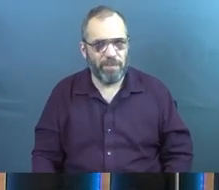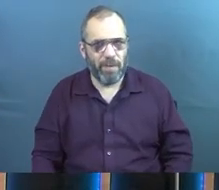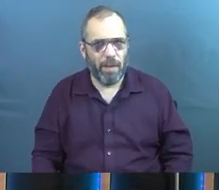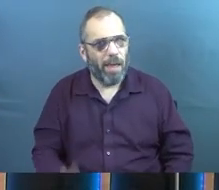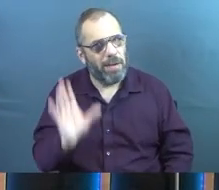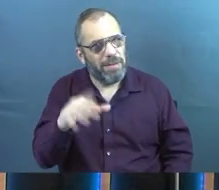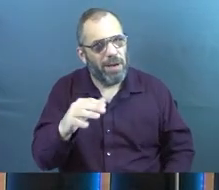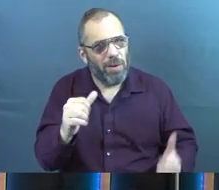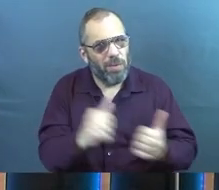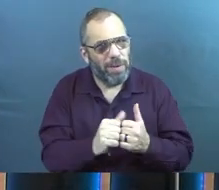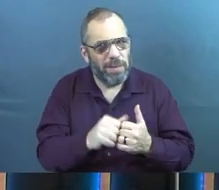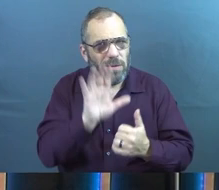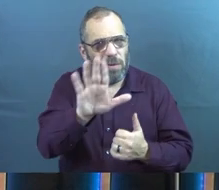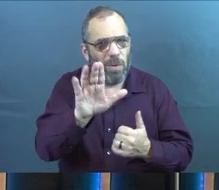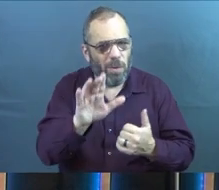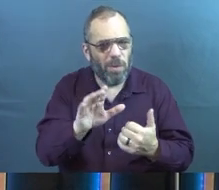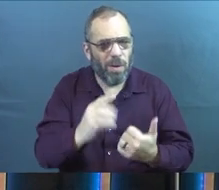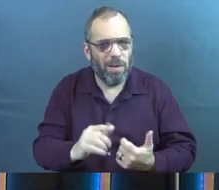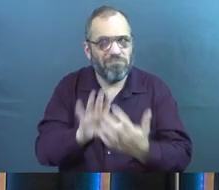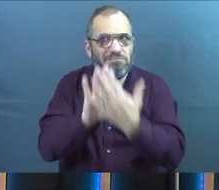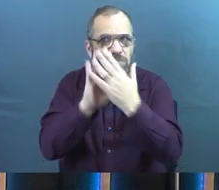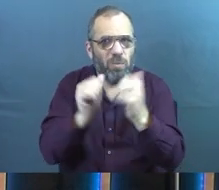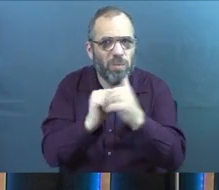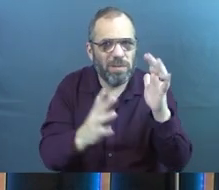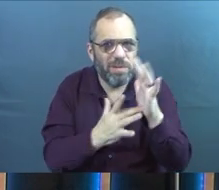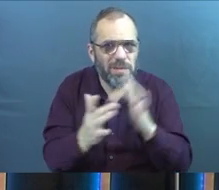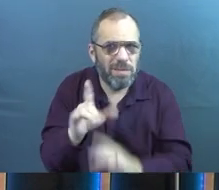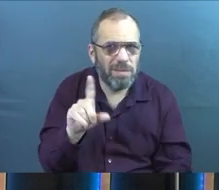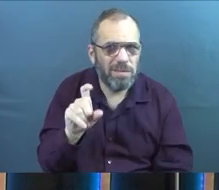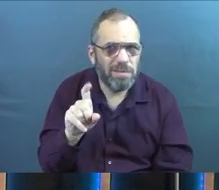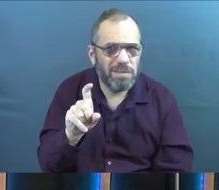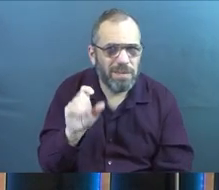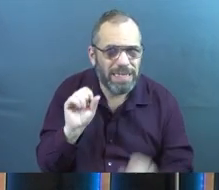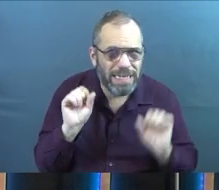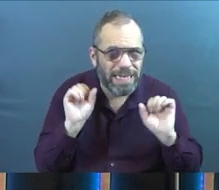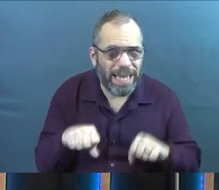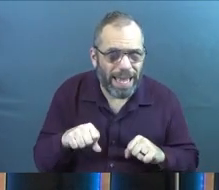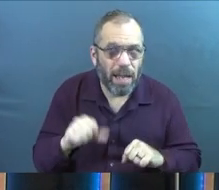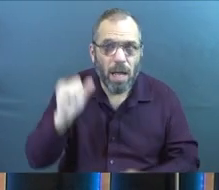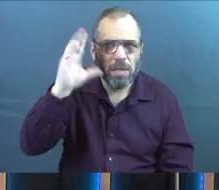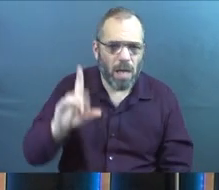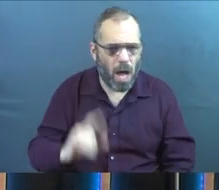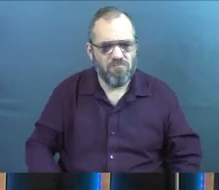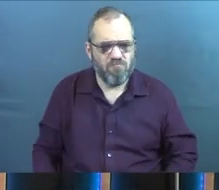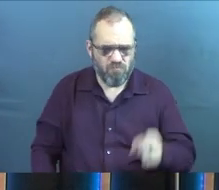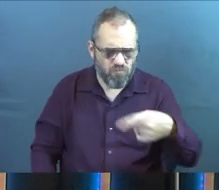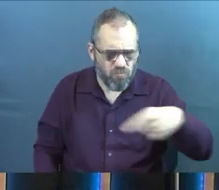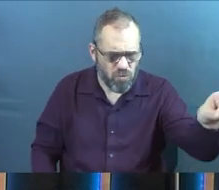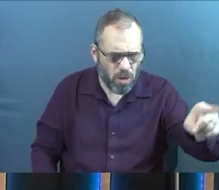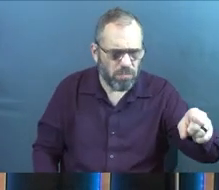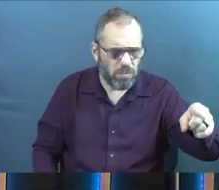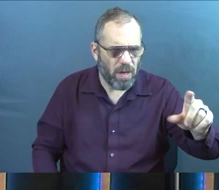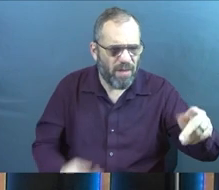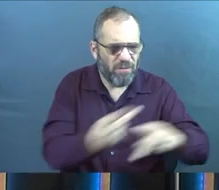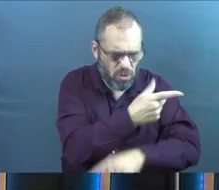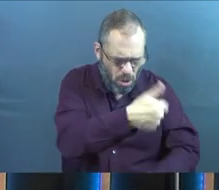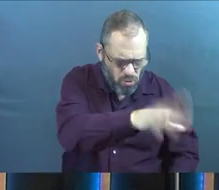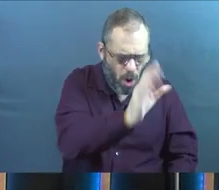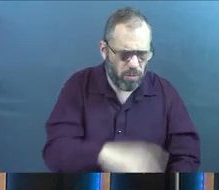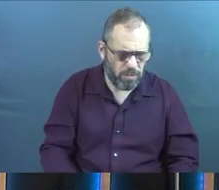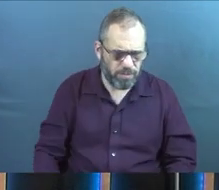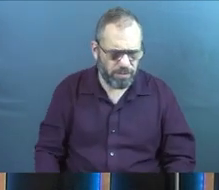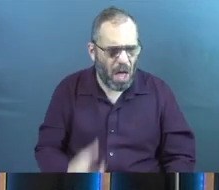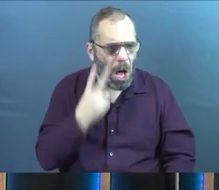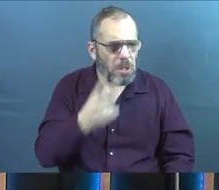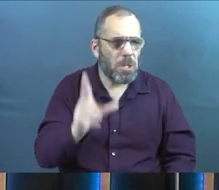But can we even do that in our walk with Jesus? Right? Does God come in and go, hey, you're my kid. Figure it out.